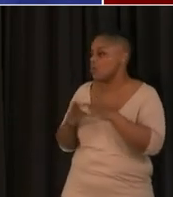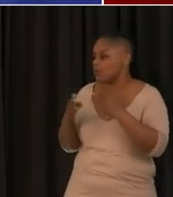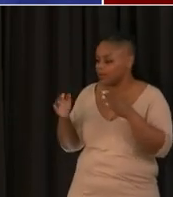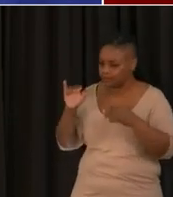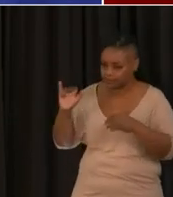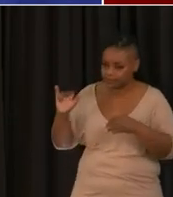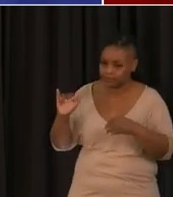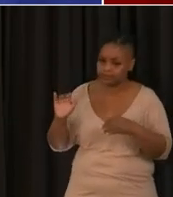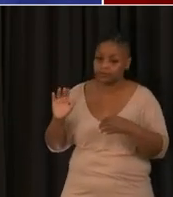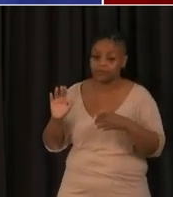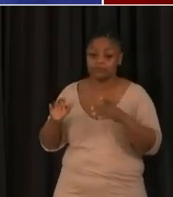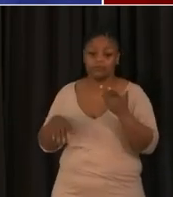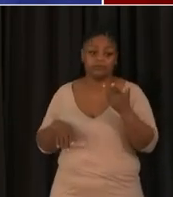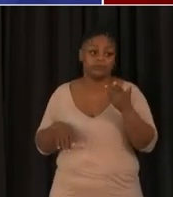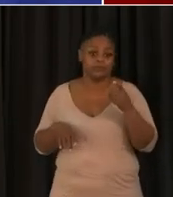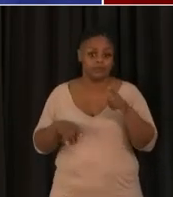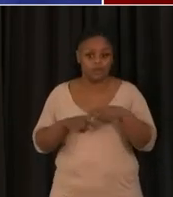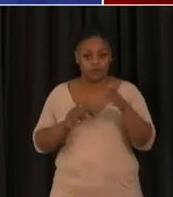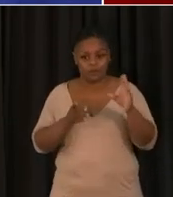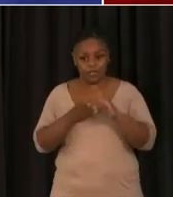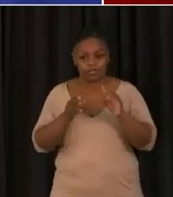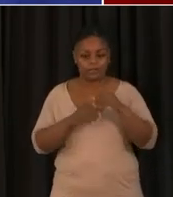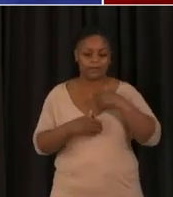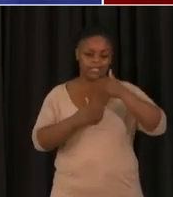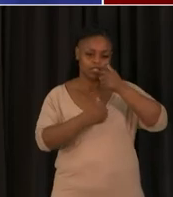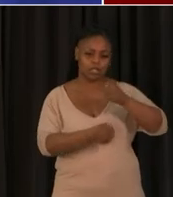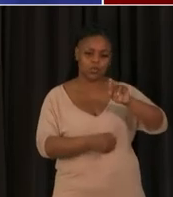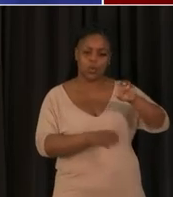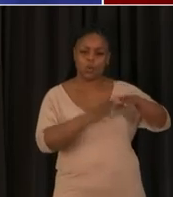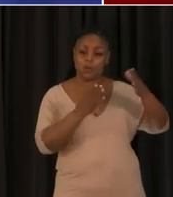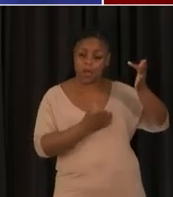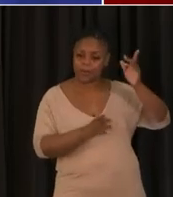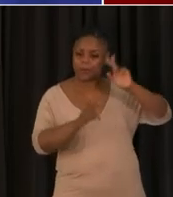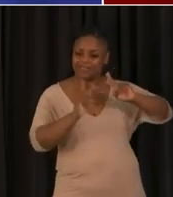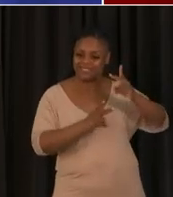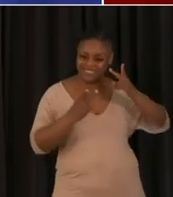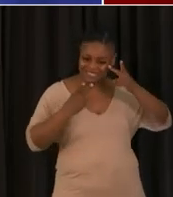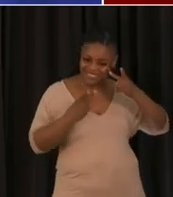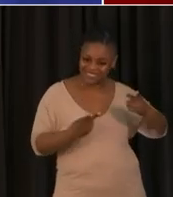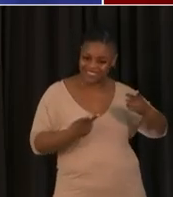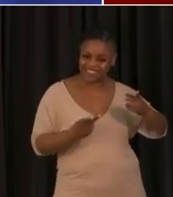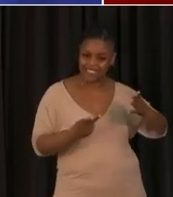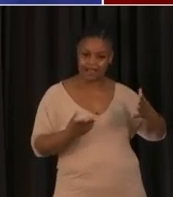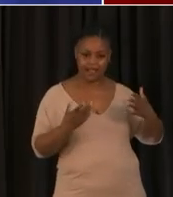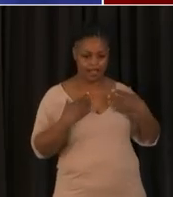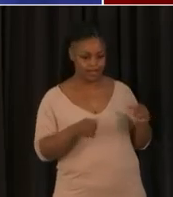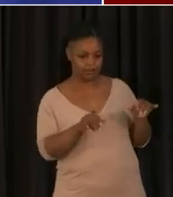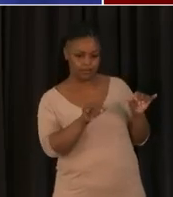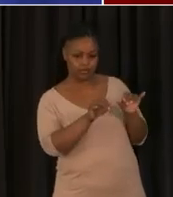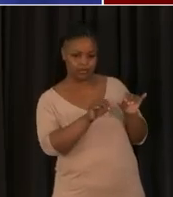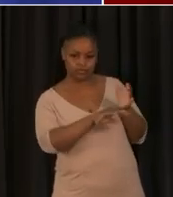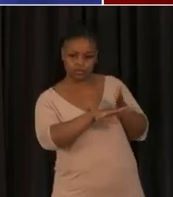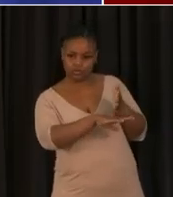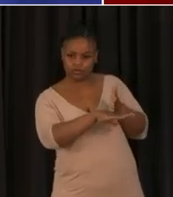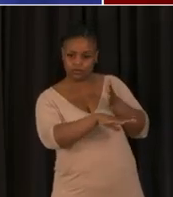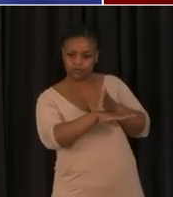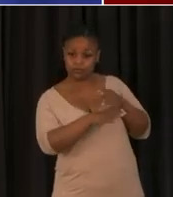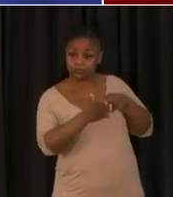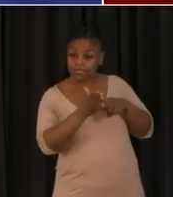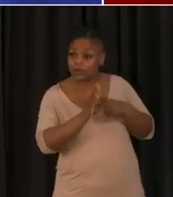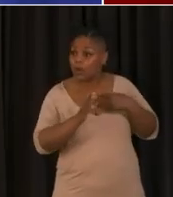workshop, and I took that in January of 2020. Once you complete that workshop, you are able to start saving your funds, and you have up to, I believe,